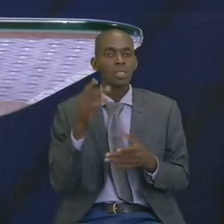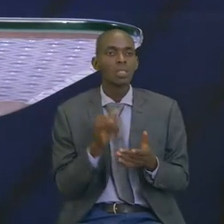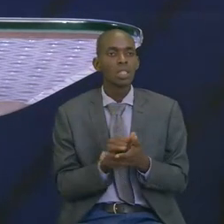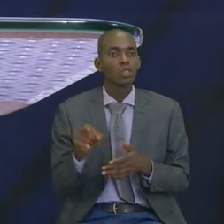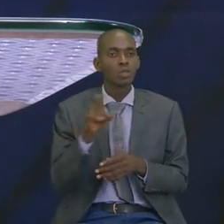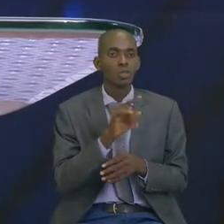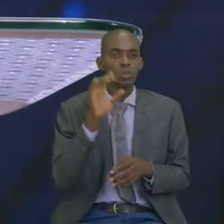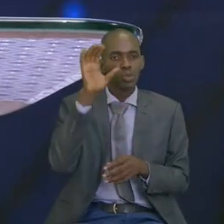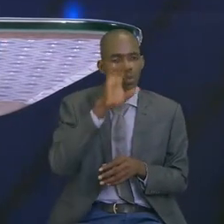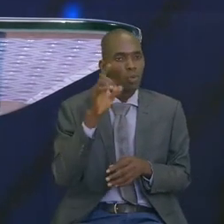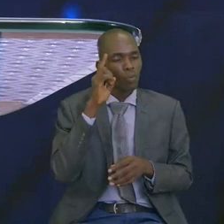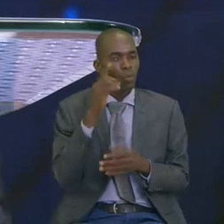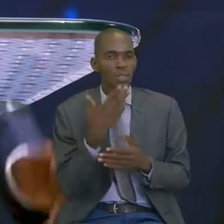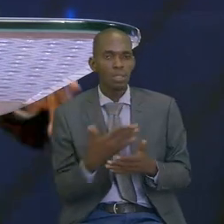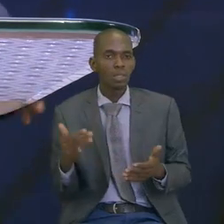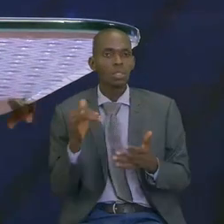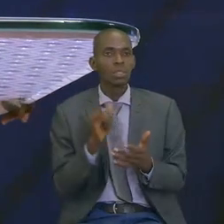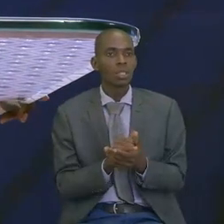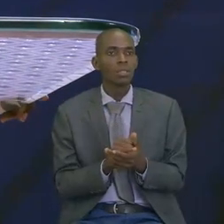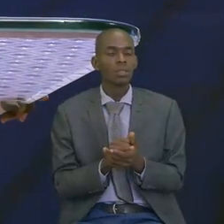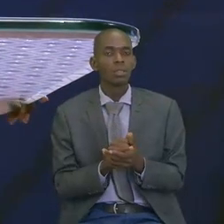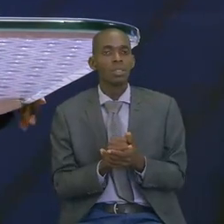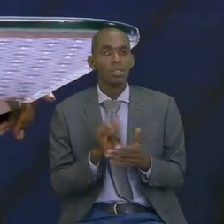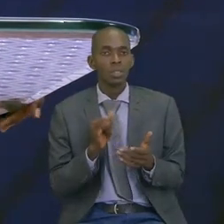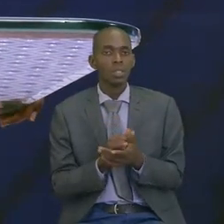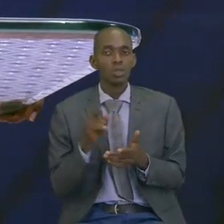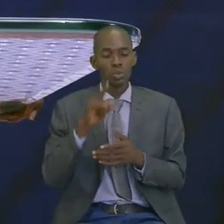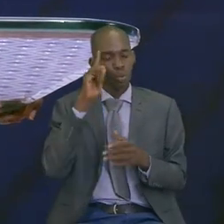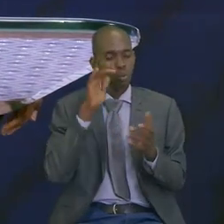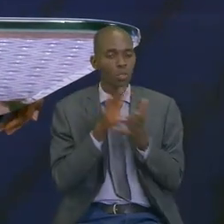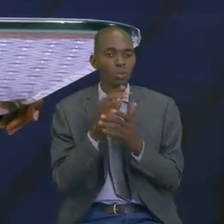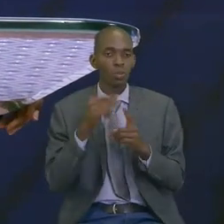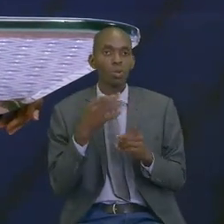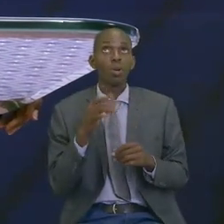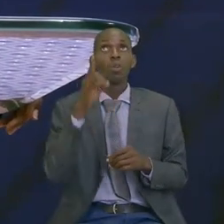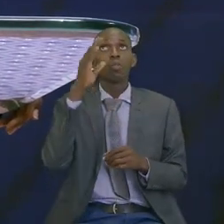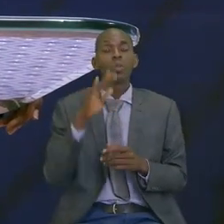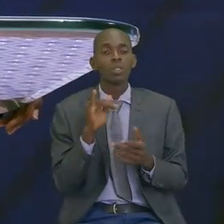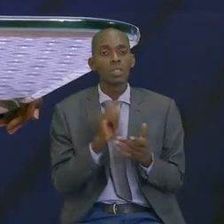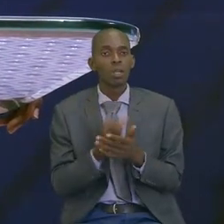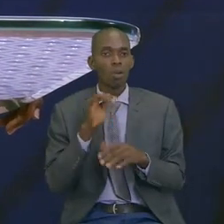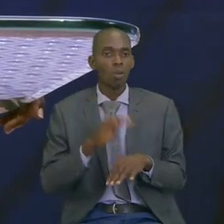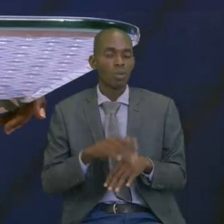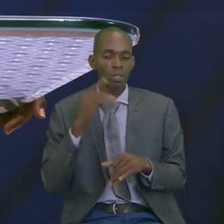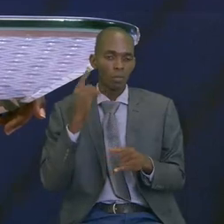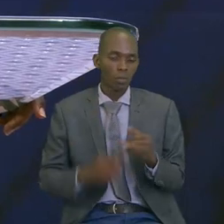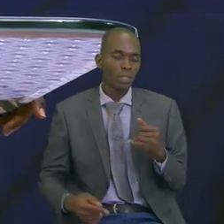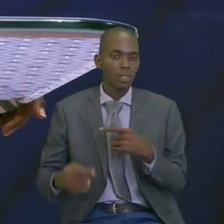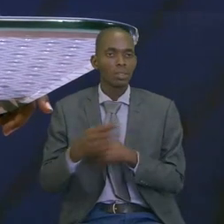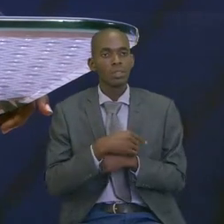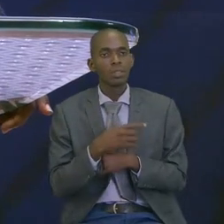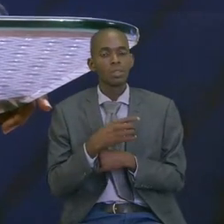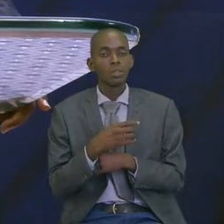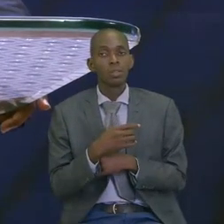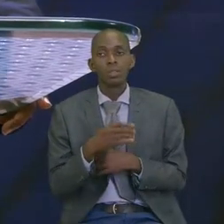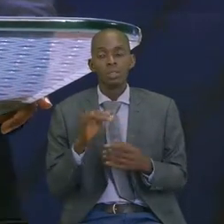for such things, that you believe the word of God, that the final day will come for this one. You believe the word of